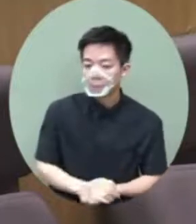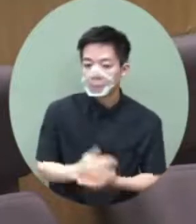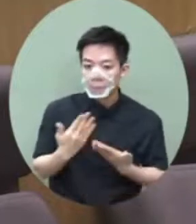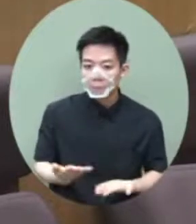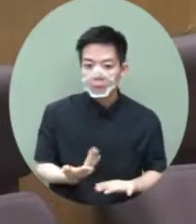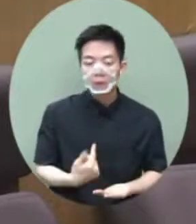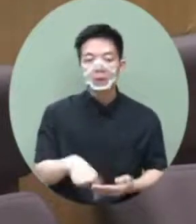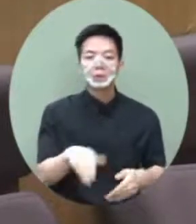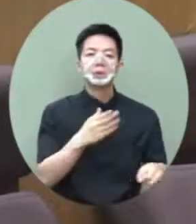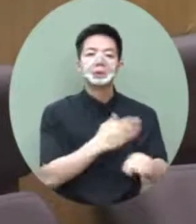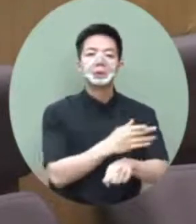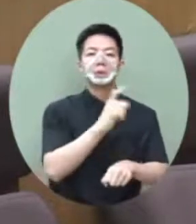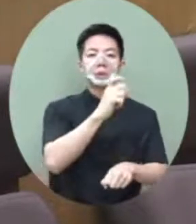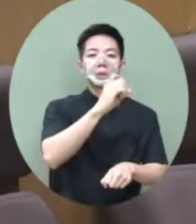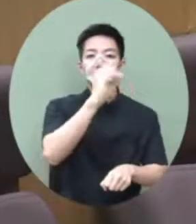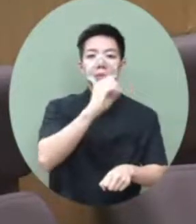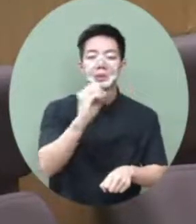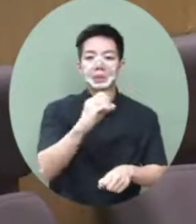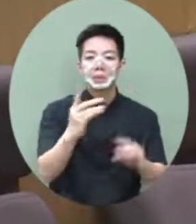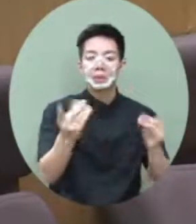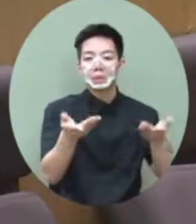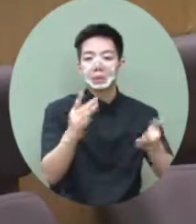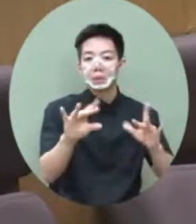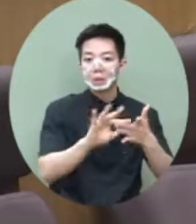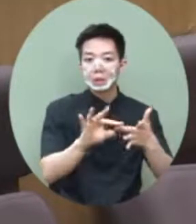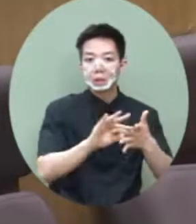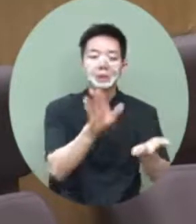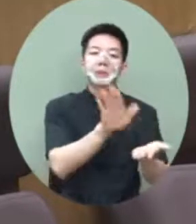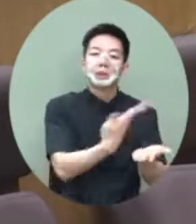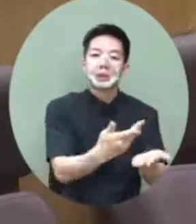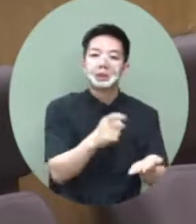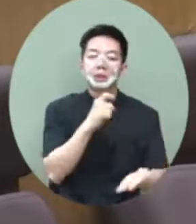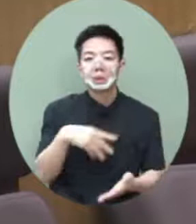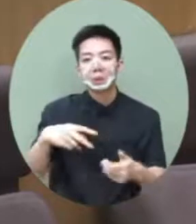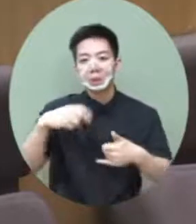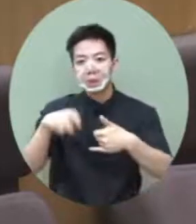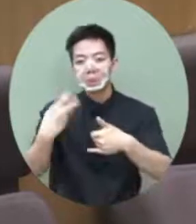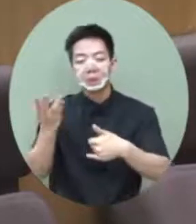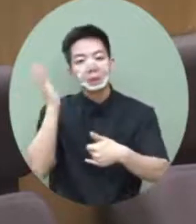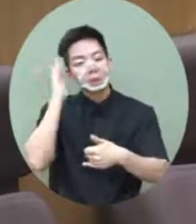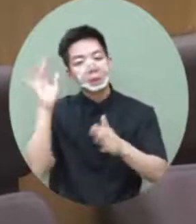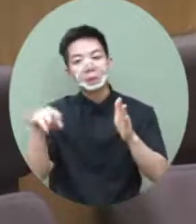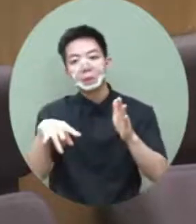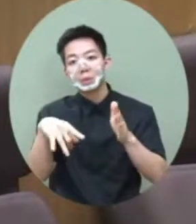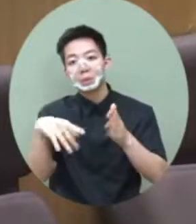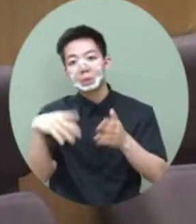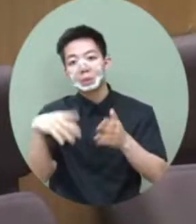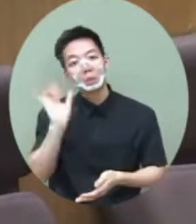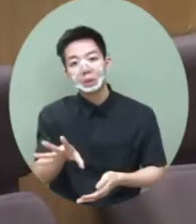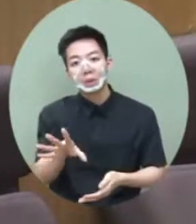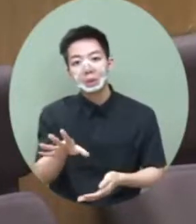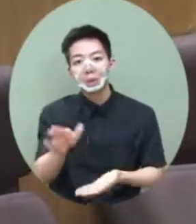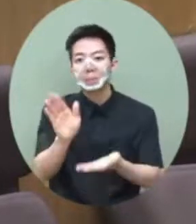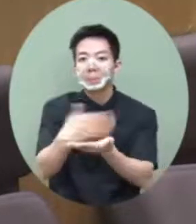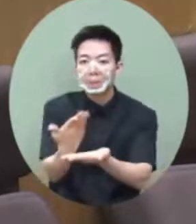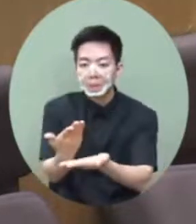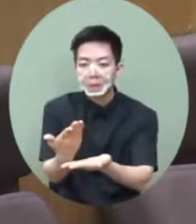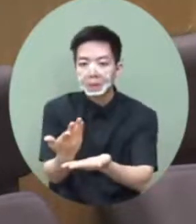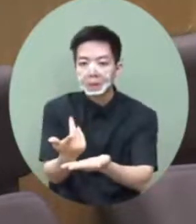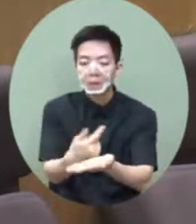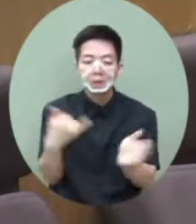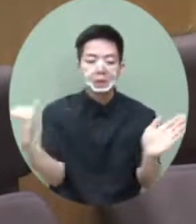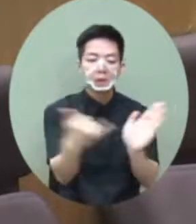themselves. Will that division be updated and revised? Well, there are two vaccination hotels, quarantine hotels